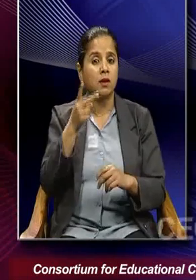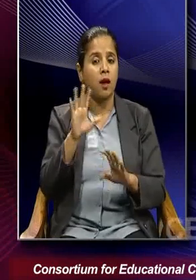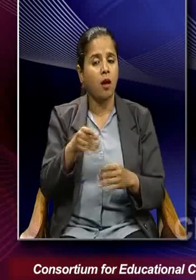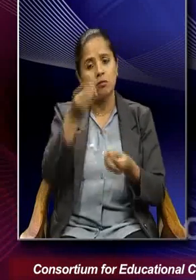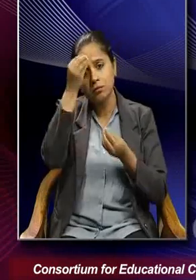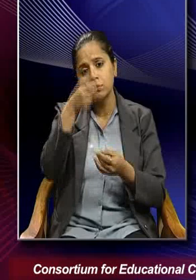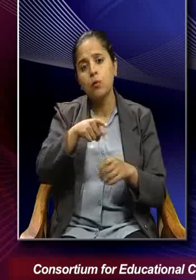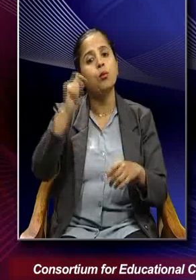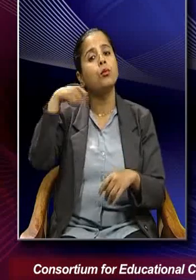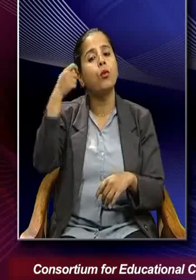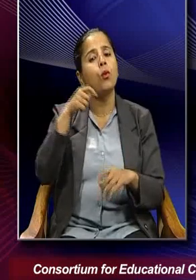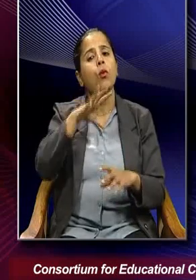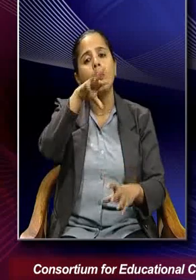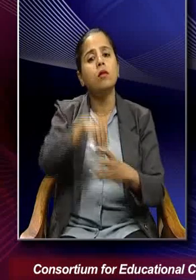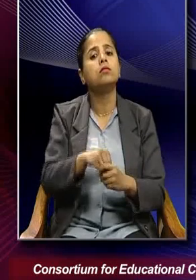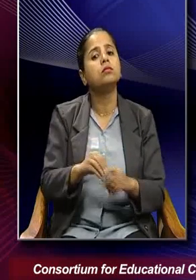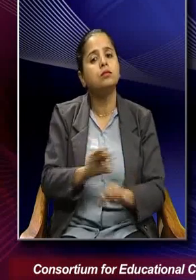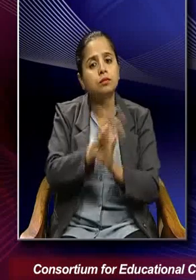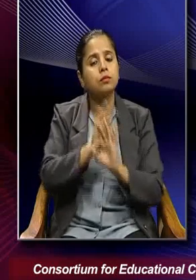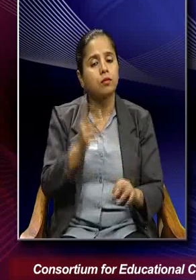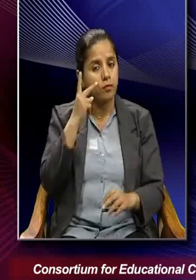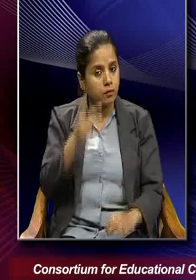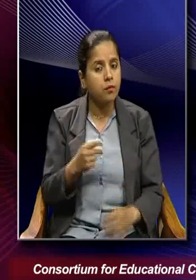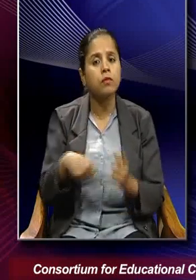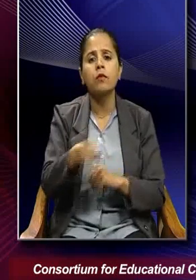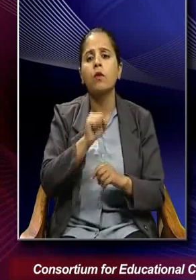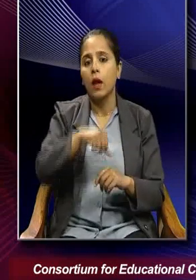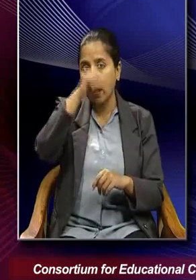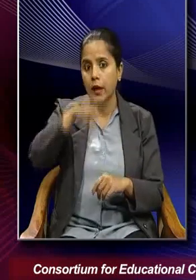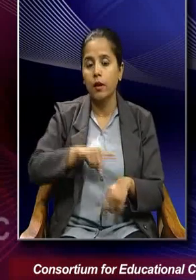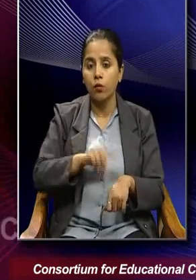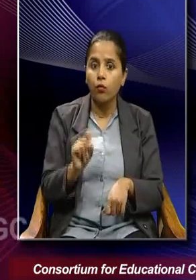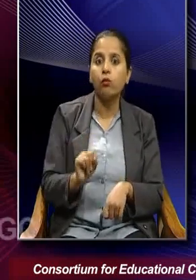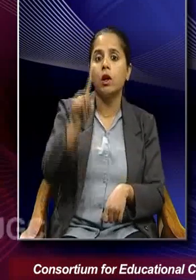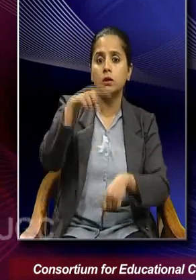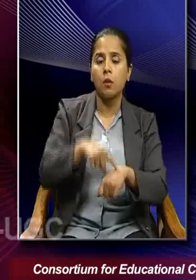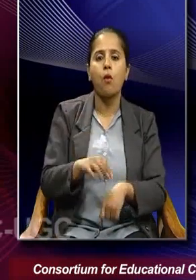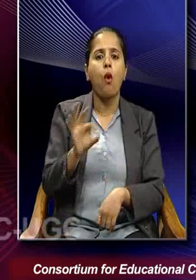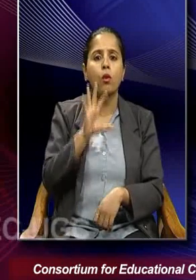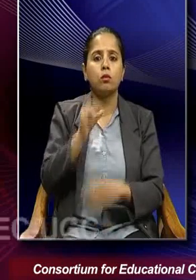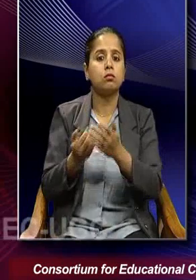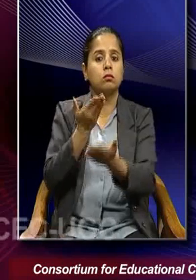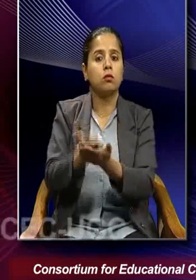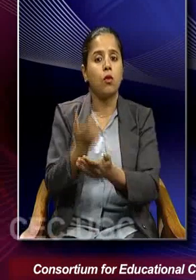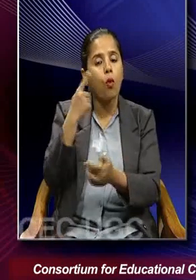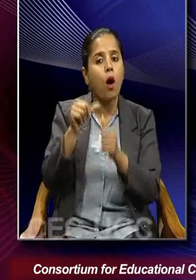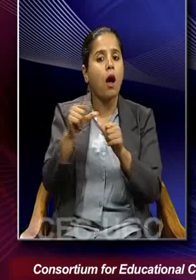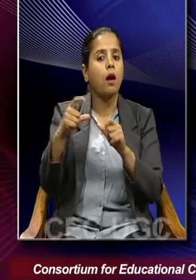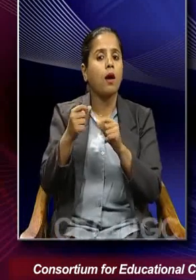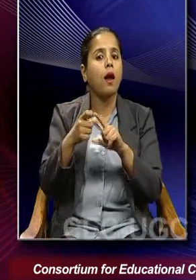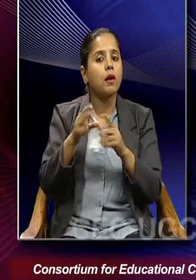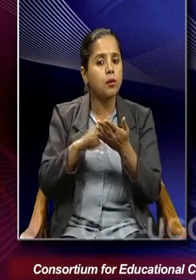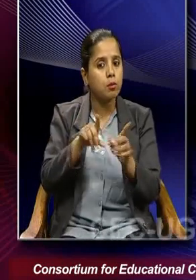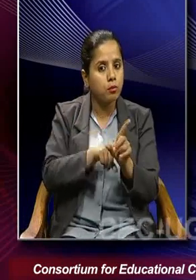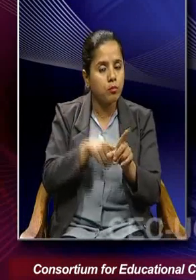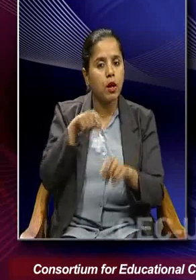this particular film, and it was India's first official submission for the Academy Award for the best